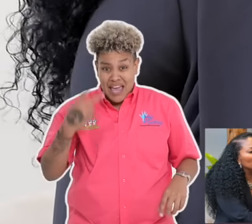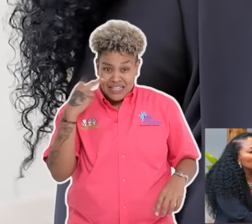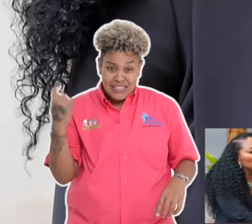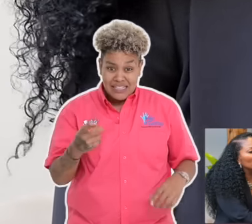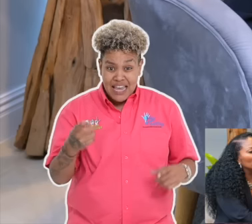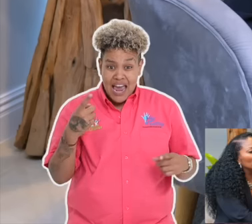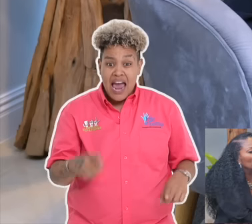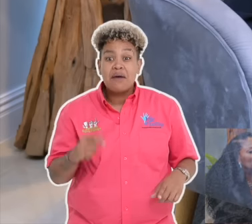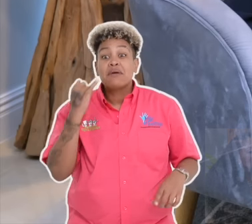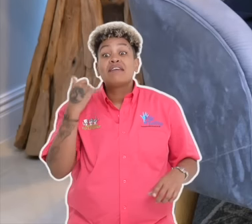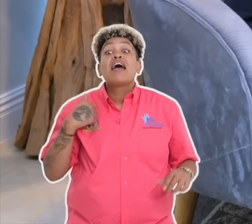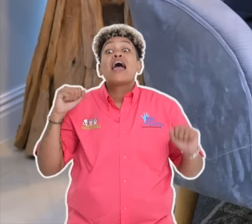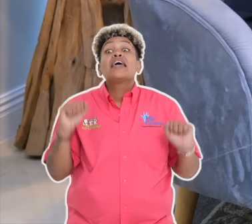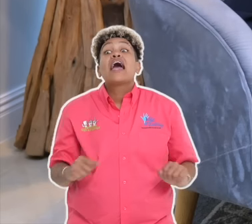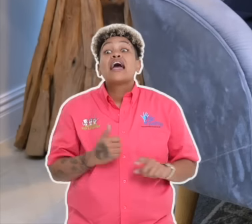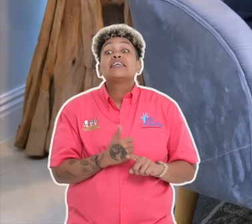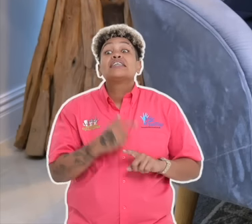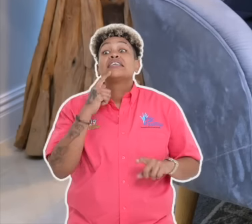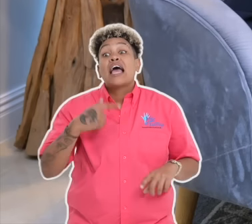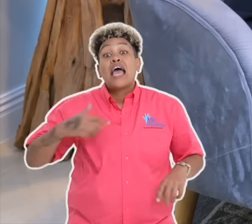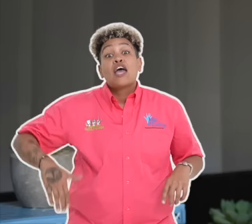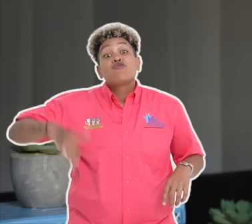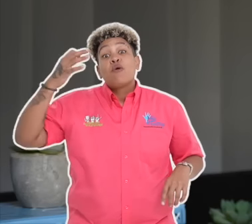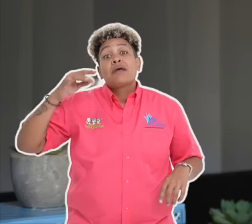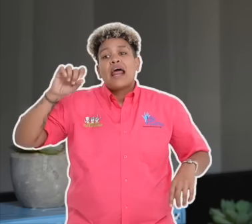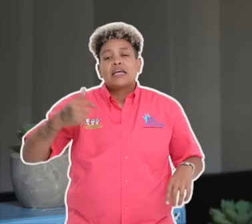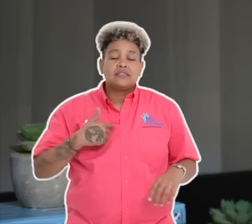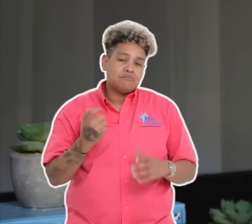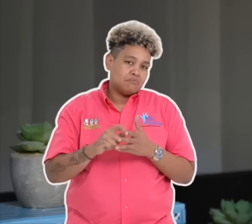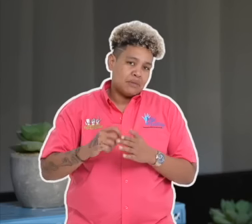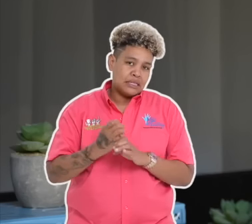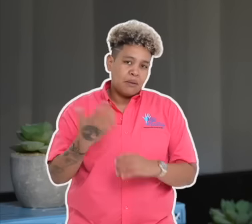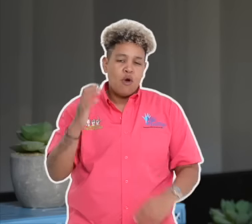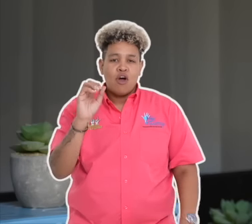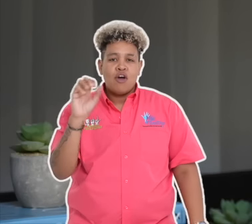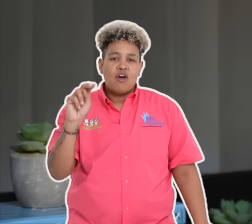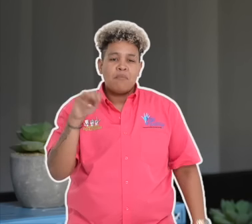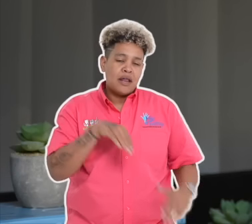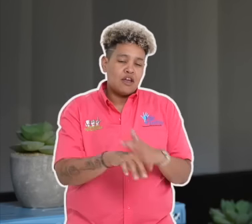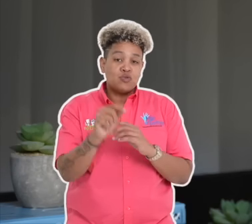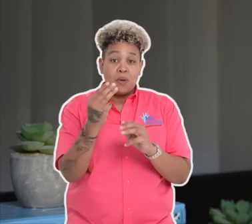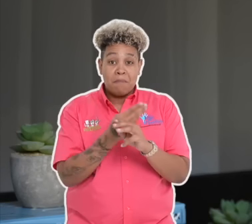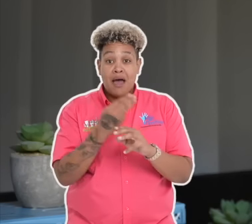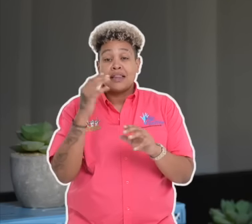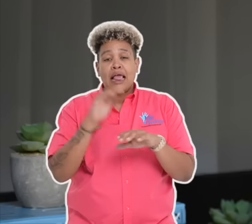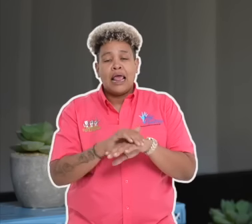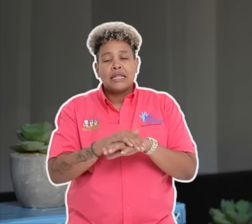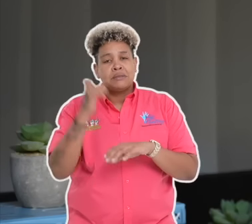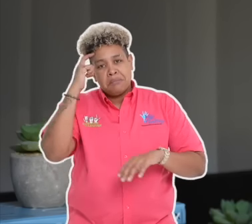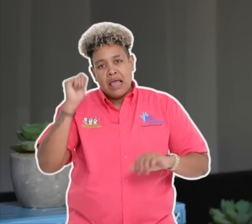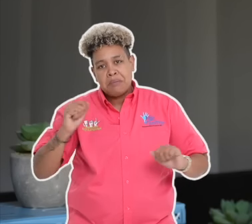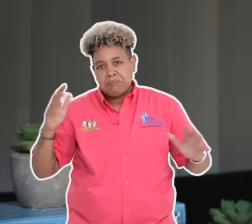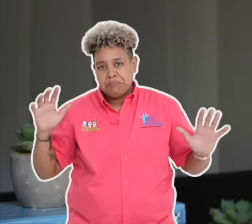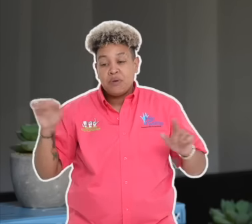I feel great. No, I see that. I feel and great. And if I may, it's interesting. I grew up in the 80s. So I'm a common entrance baby. Okay. We did maths, English